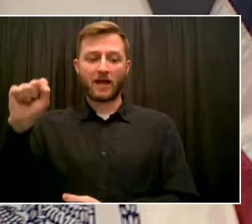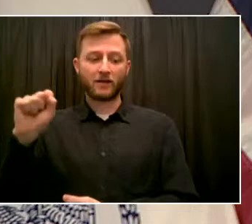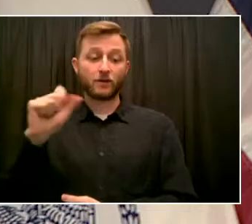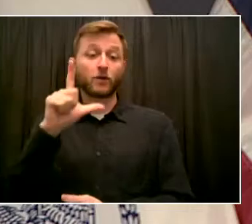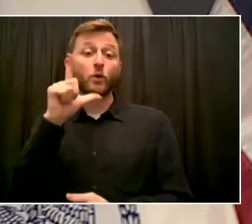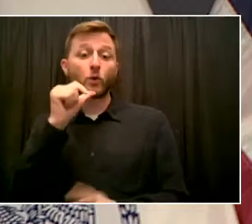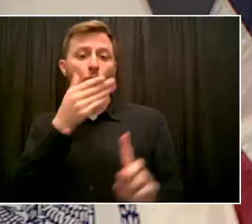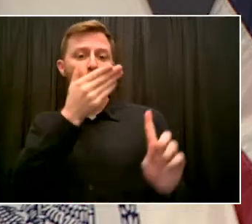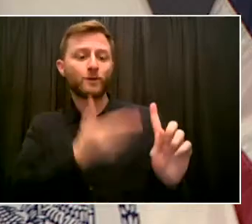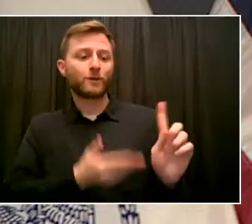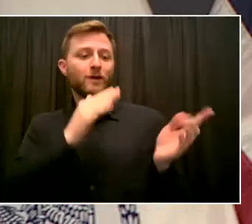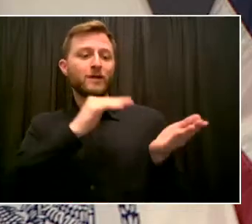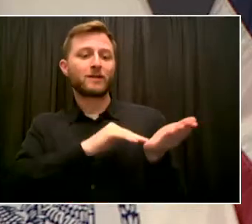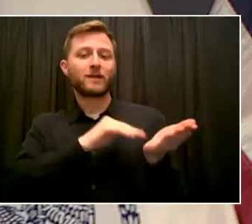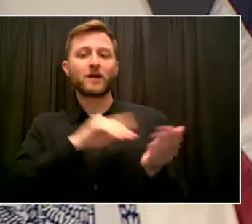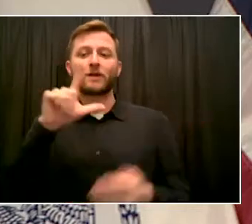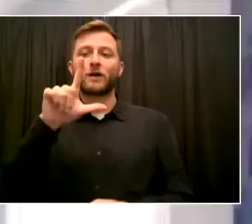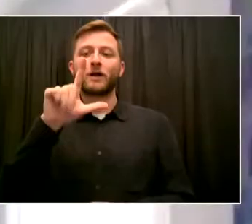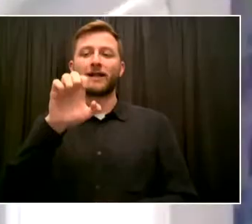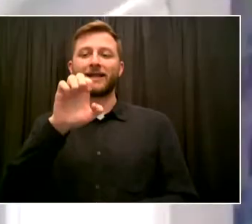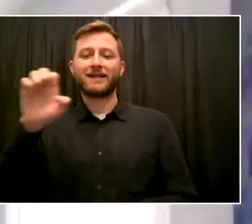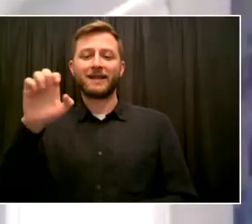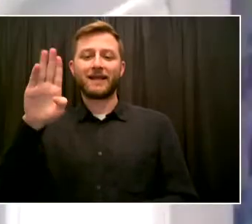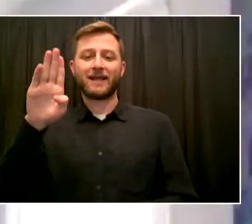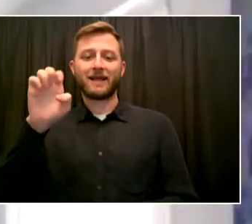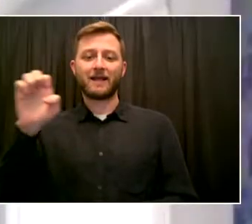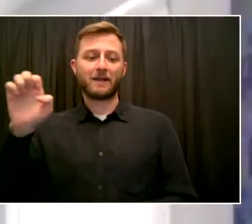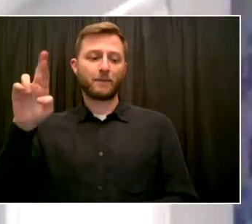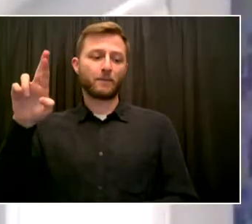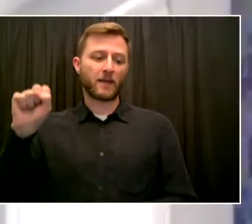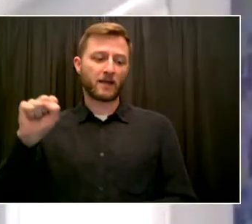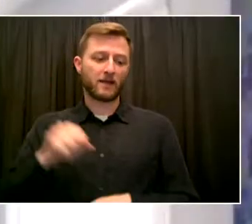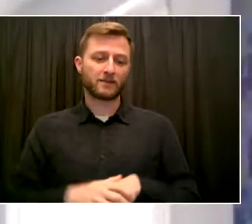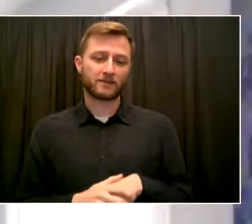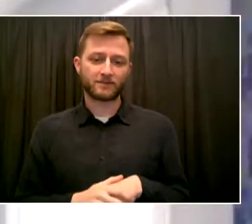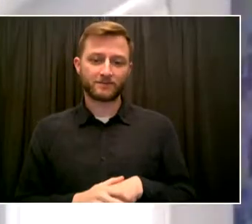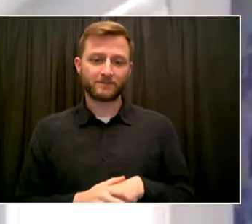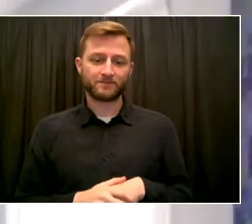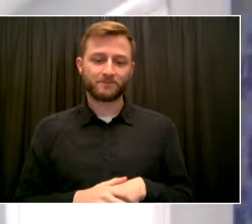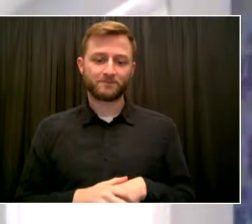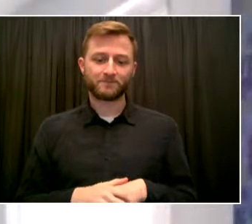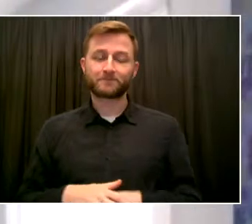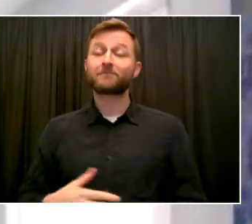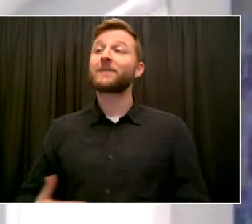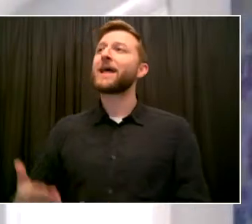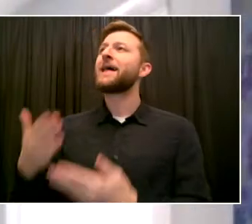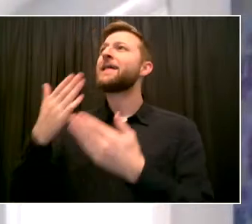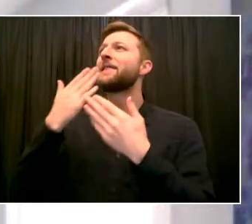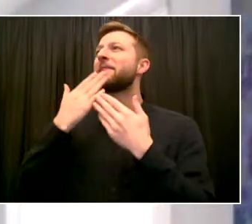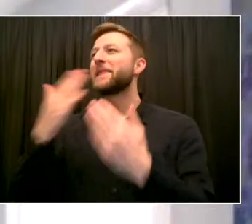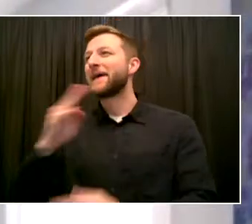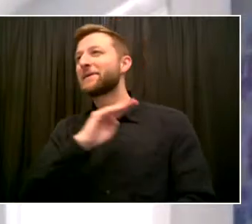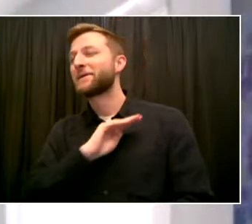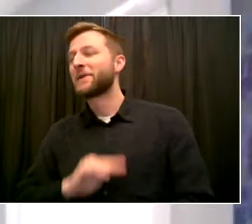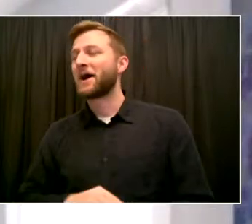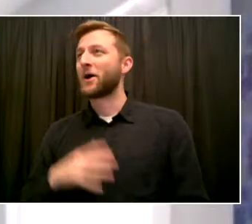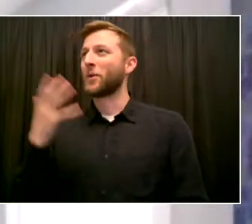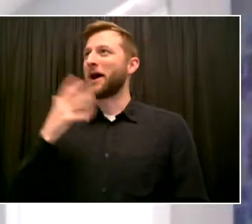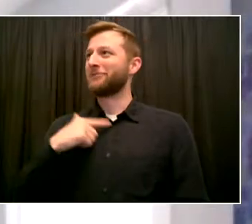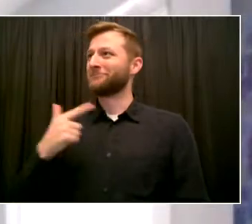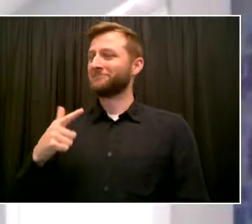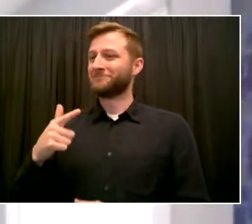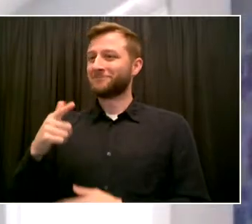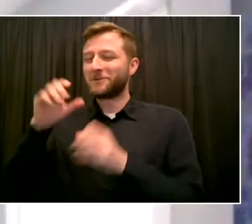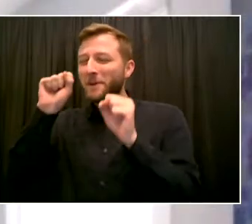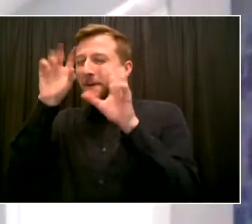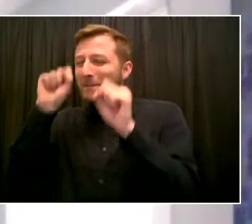Oh, well, thank you so much, Mayor de Blasio. And gosh, I don't know how I follow those wonderful children. That really warmed my